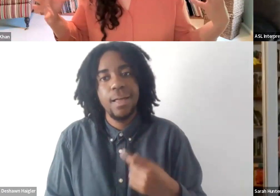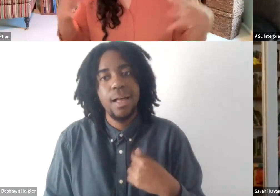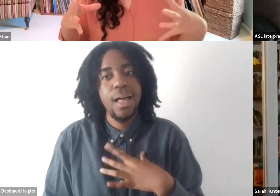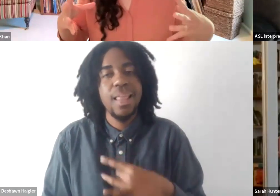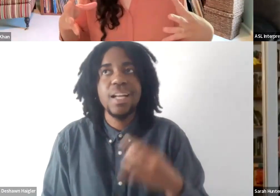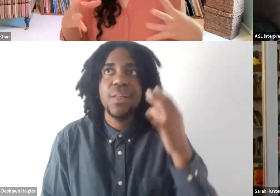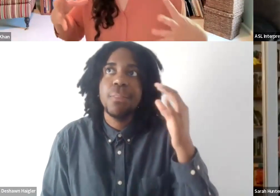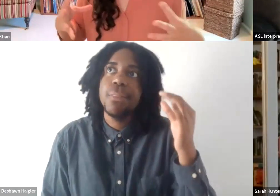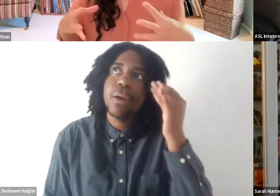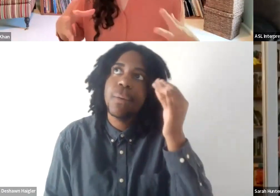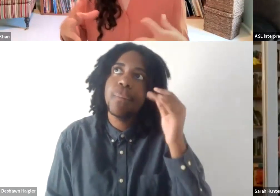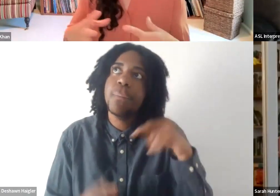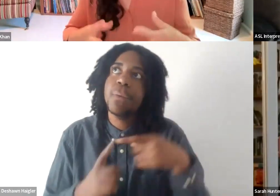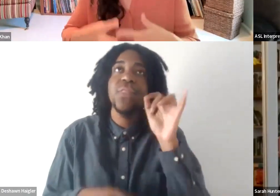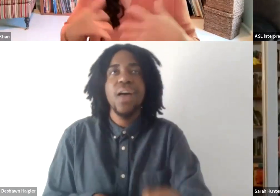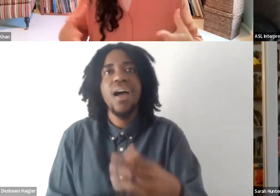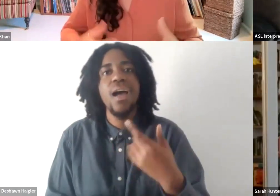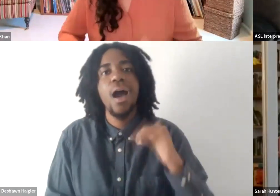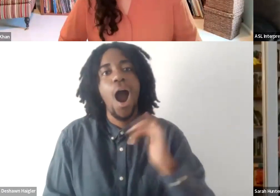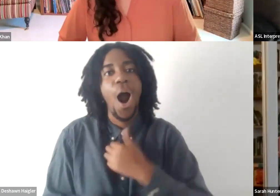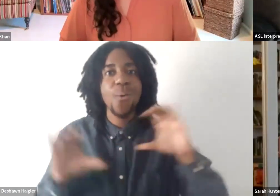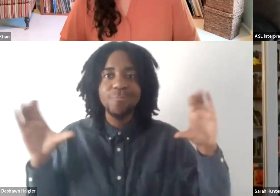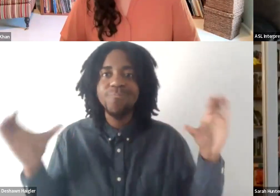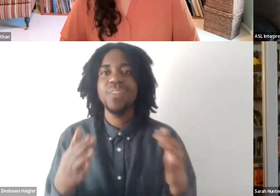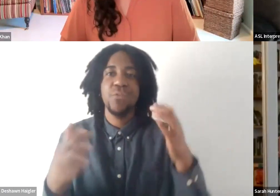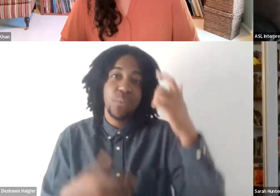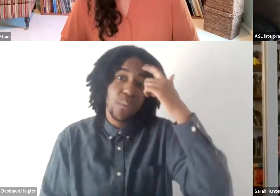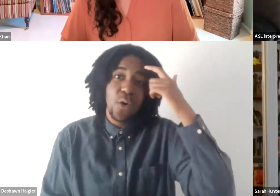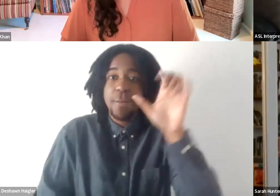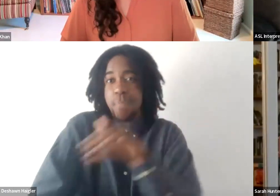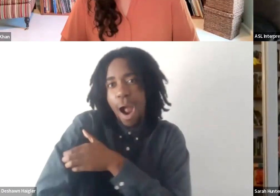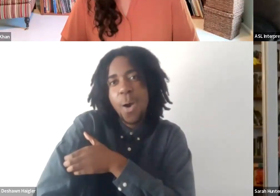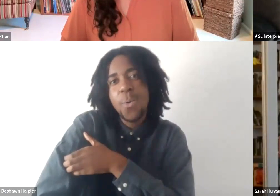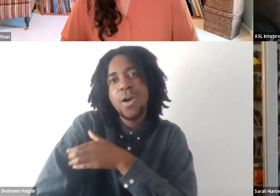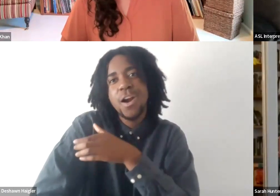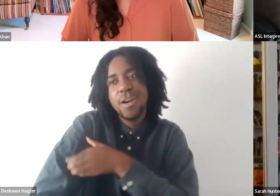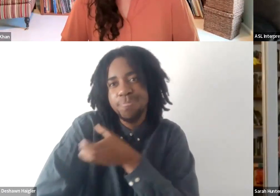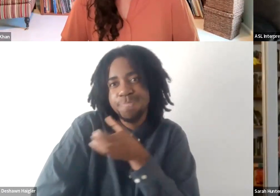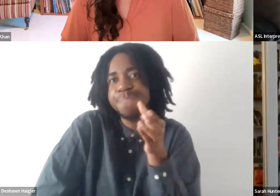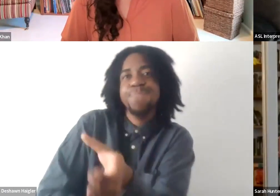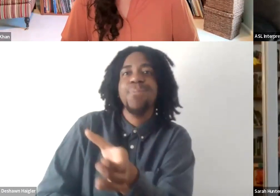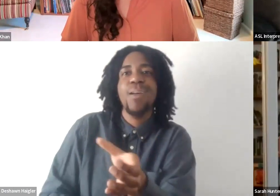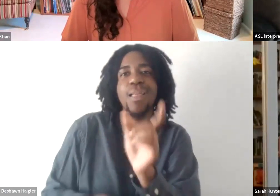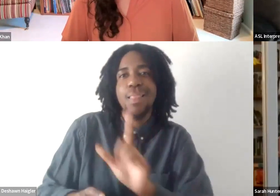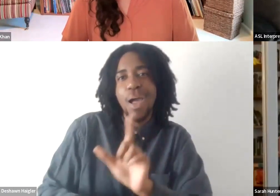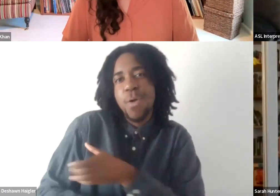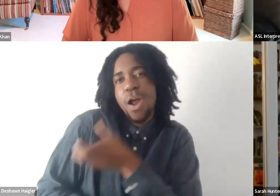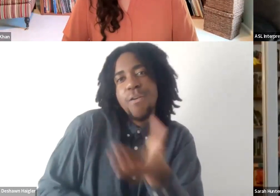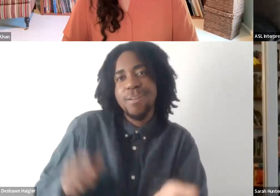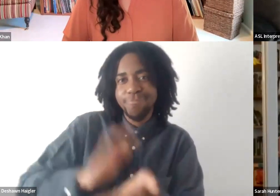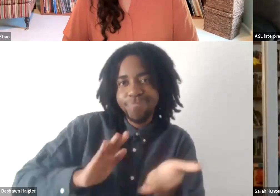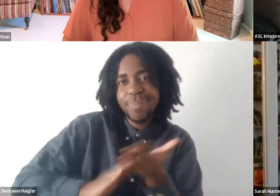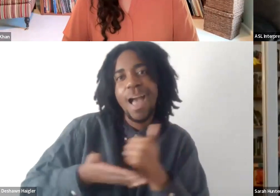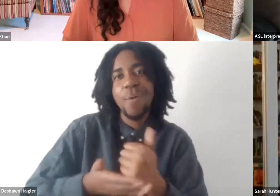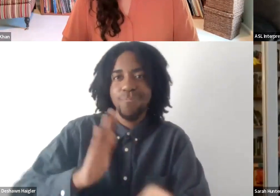collective brain power, you know, sort of fueling the library and keeping it alive. And it's so different than being in a